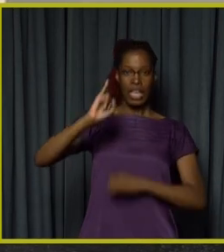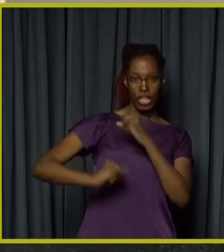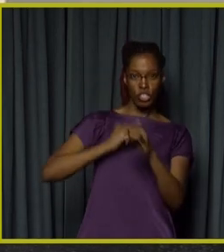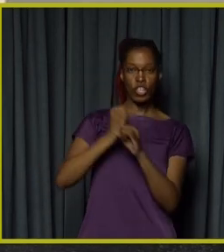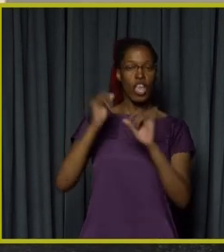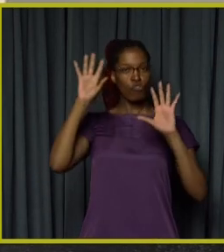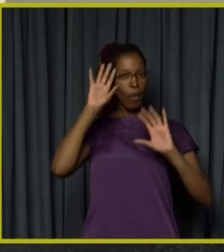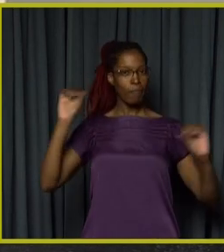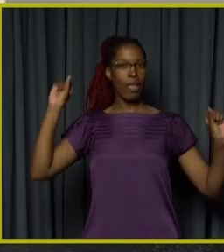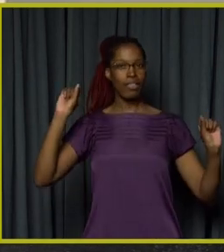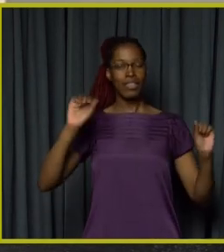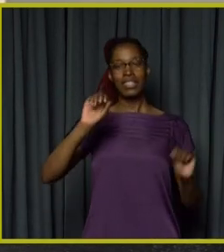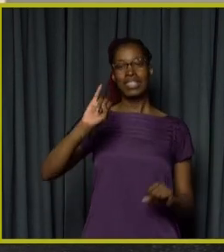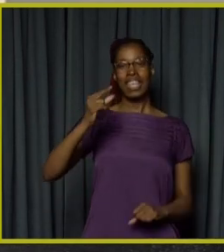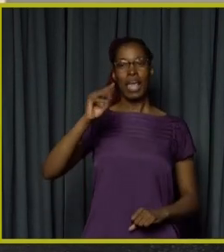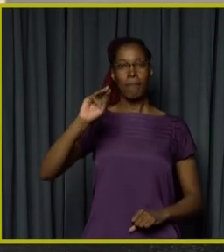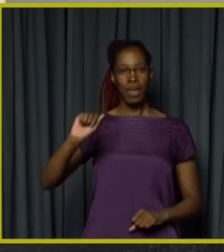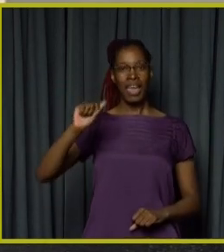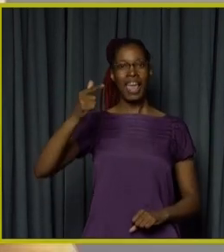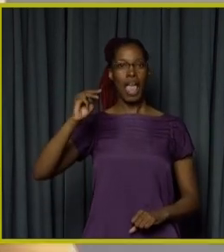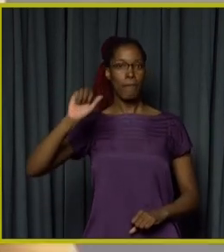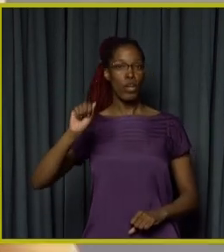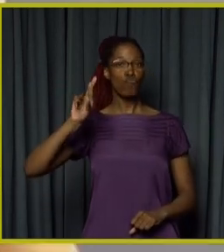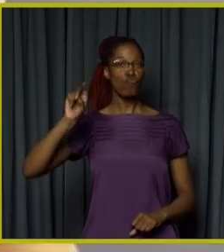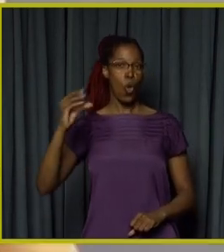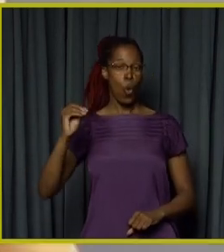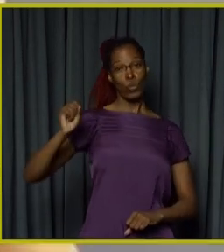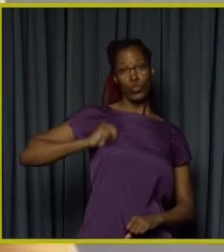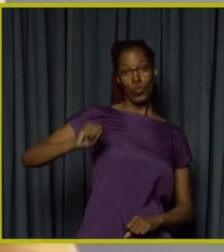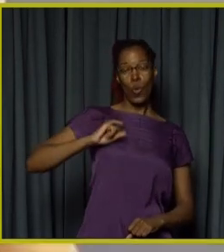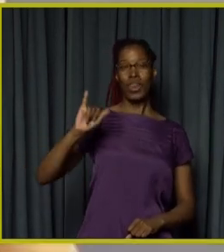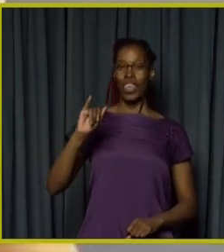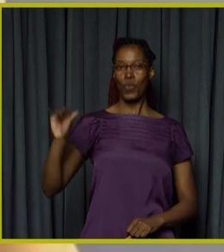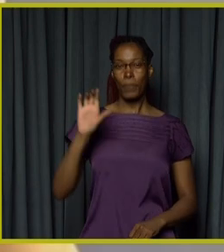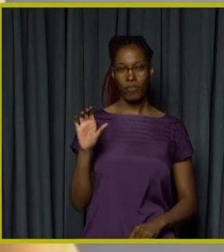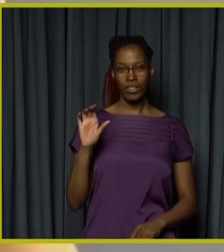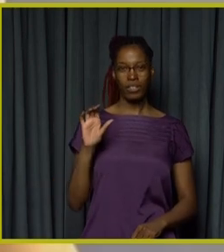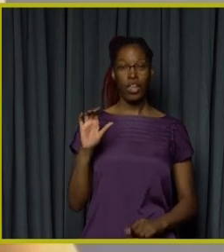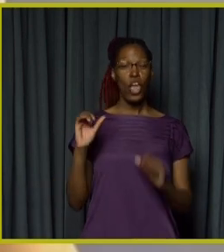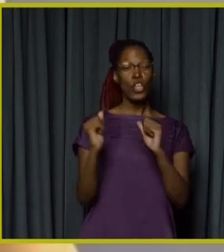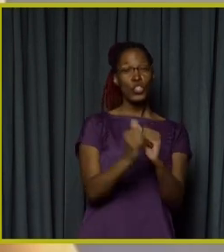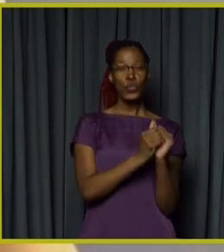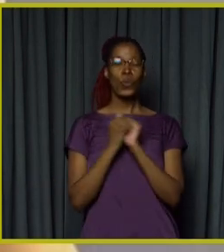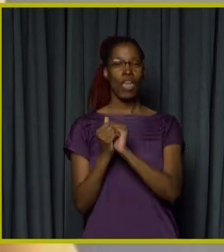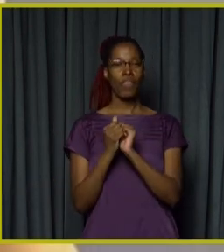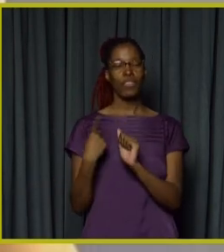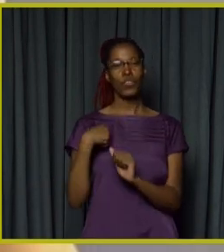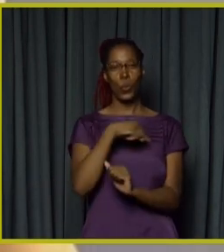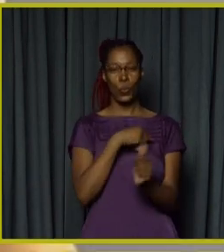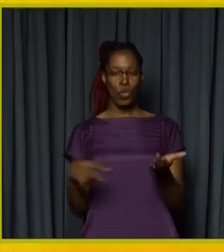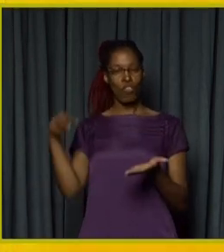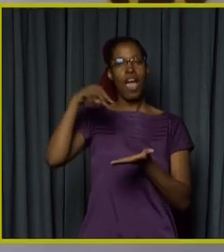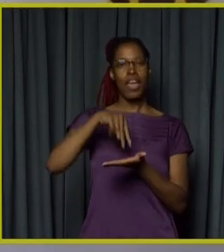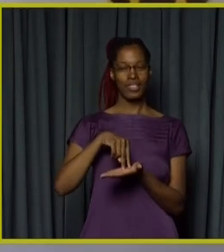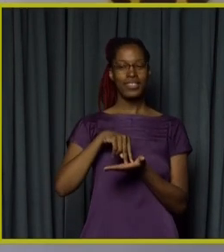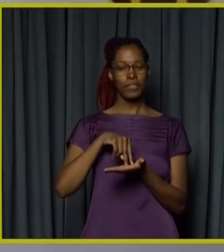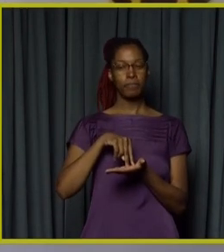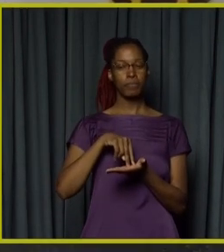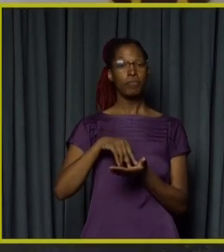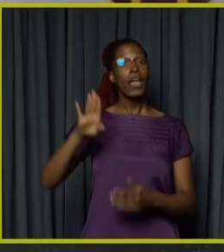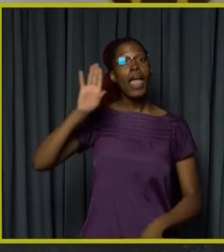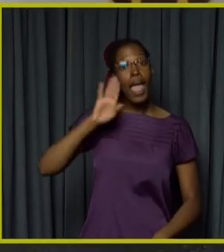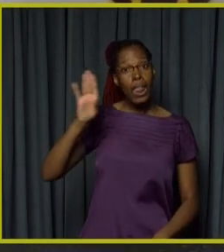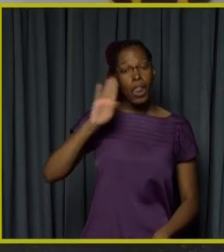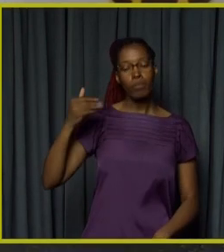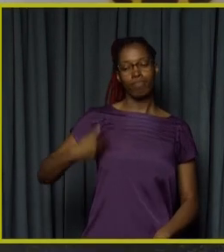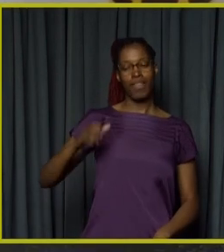Grand Basilisk of Sigma Gamma Rho Sorority, Incorporated. Together, we rise. Hello,